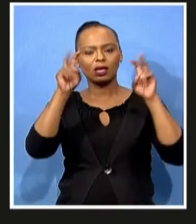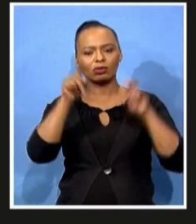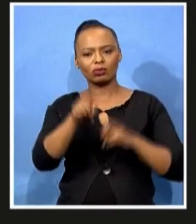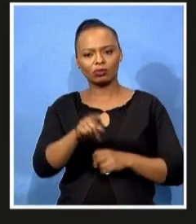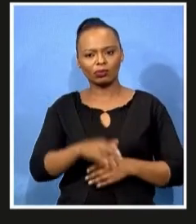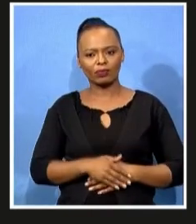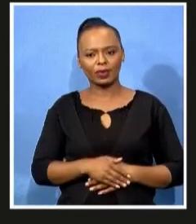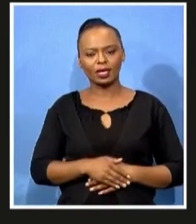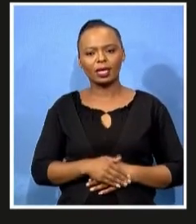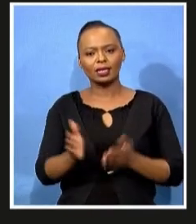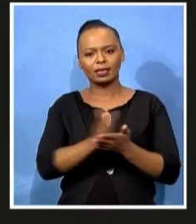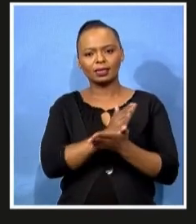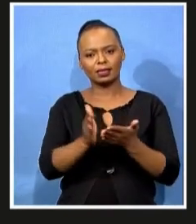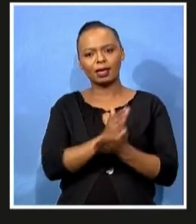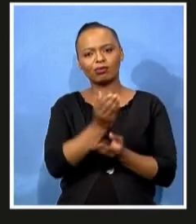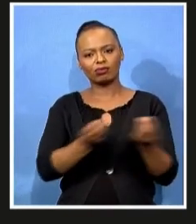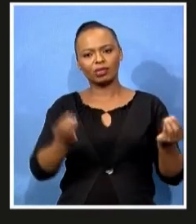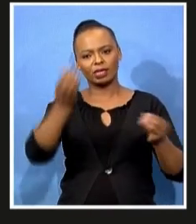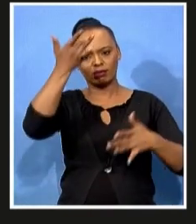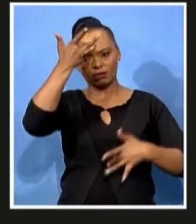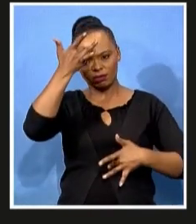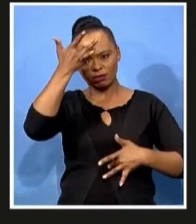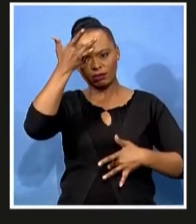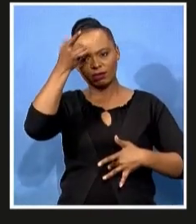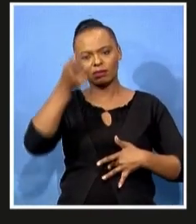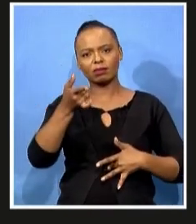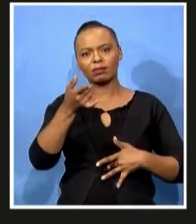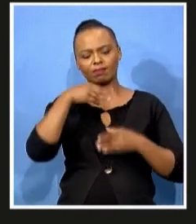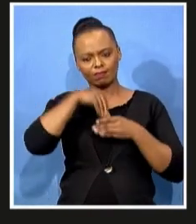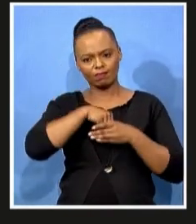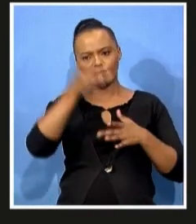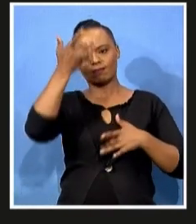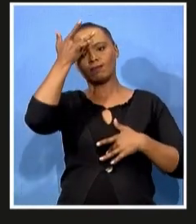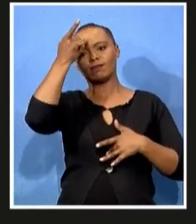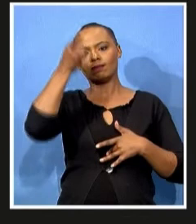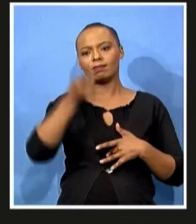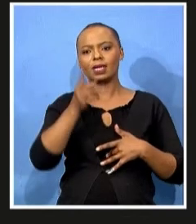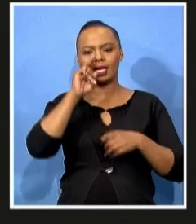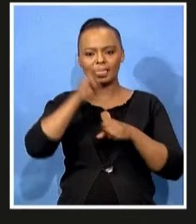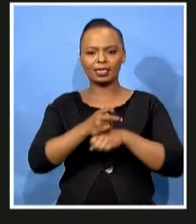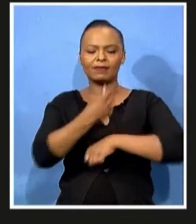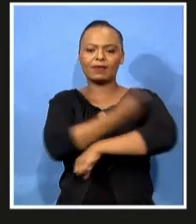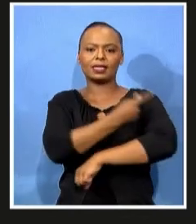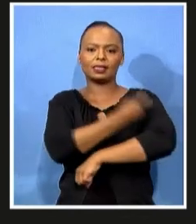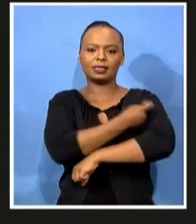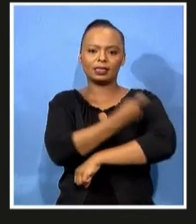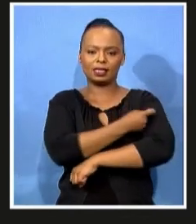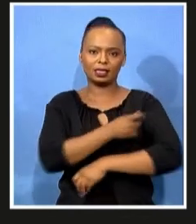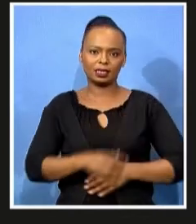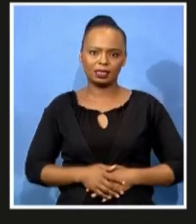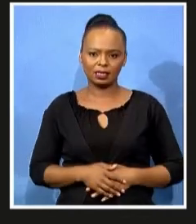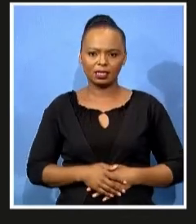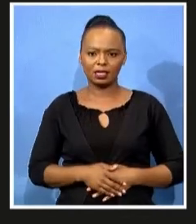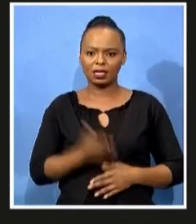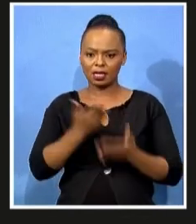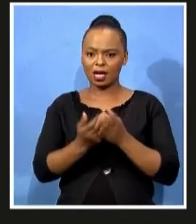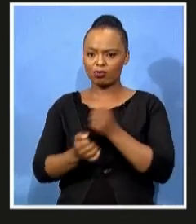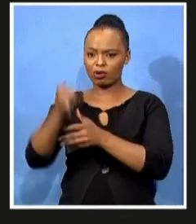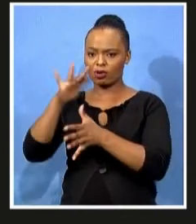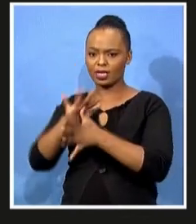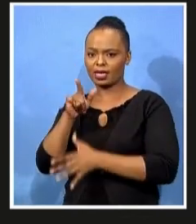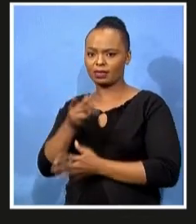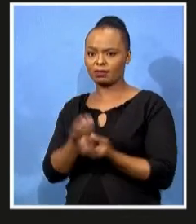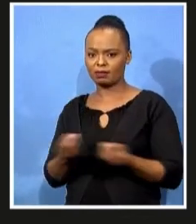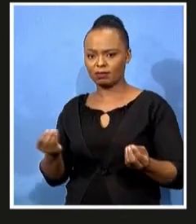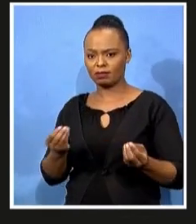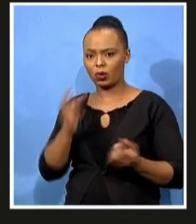may be, needing this vaccine quicker rather than later. Will they be prioritized? The last question of mine, Minister, is that